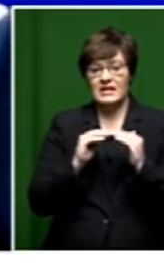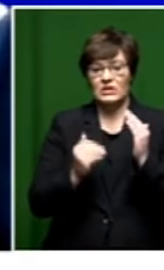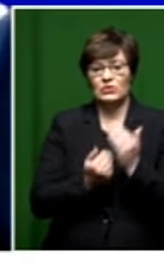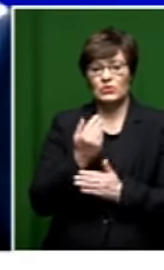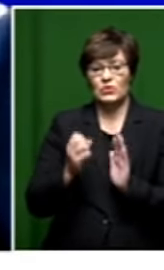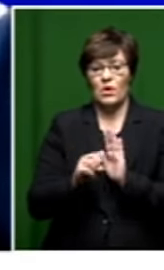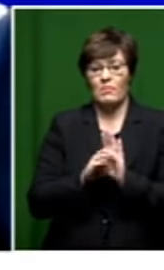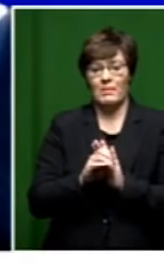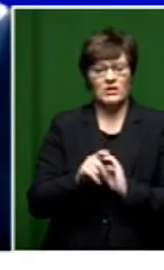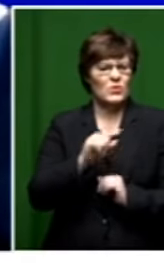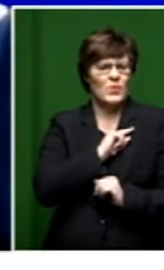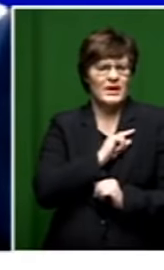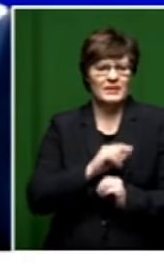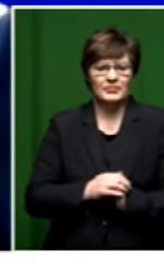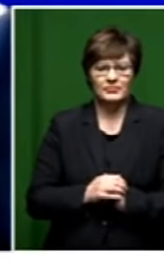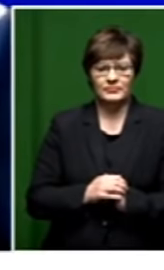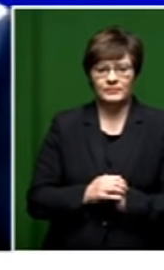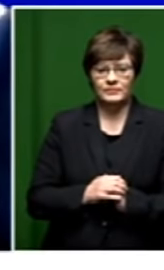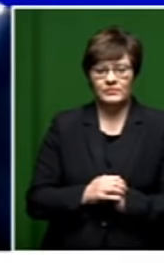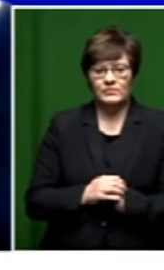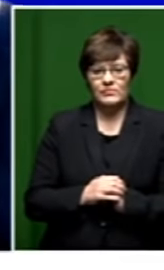to bring our viewers up to speed?